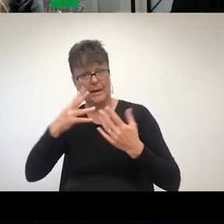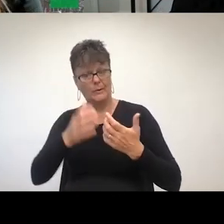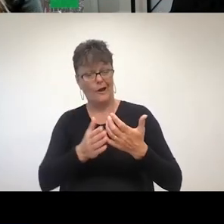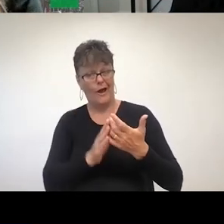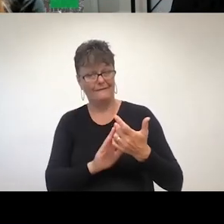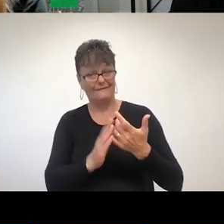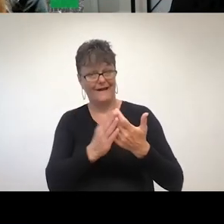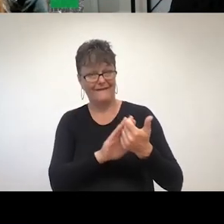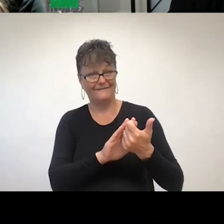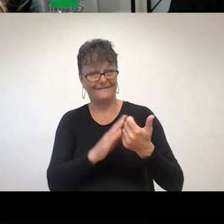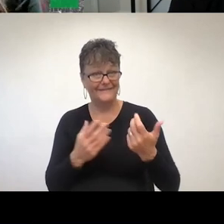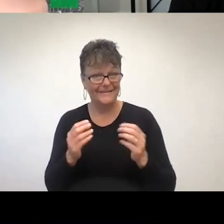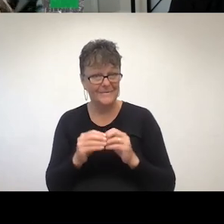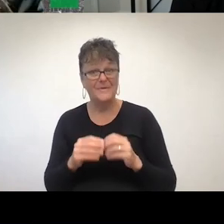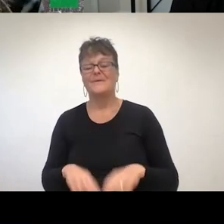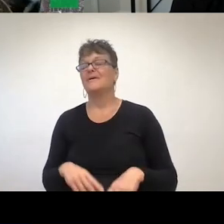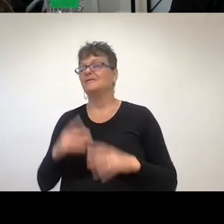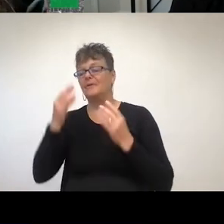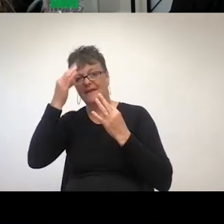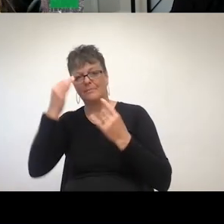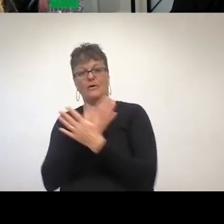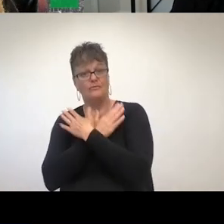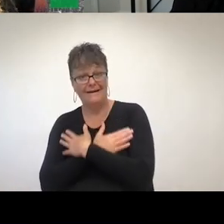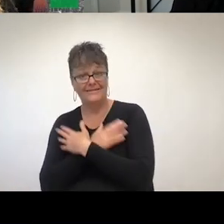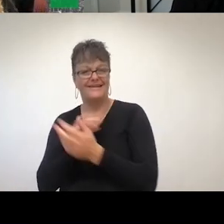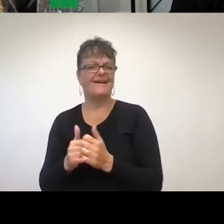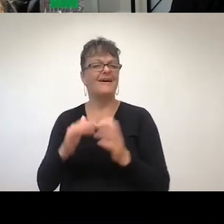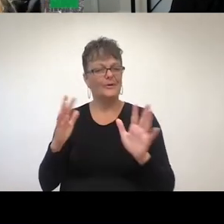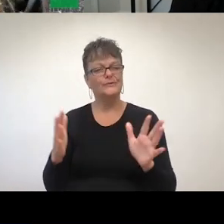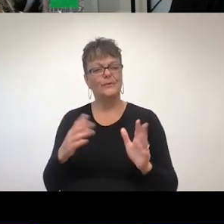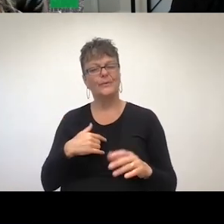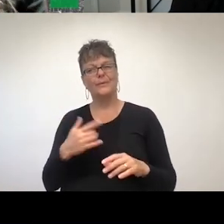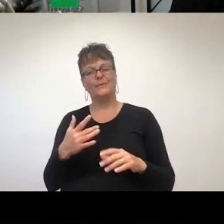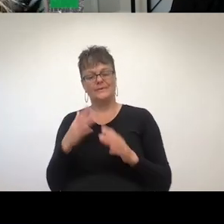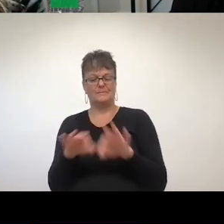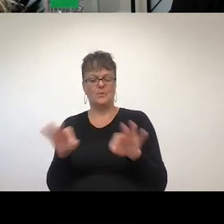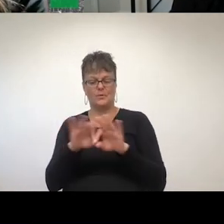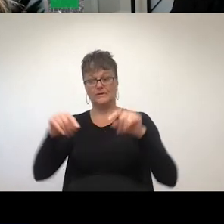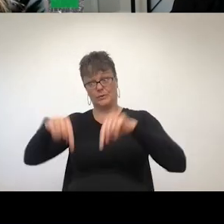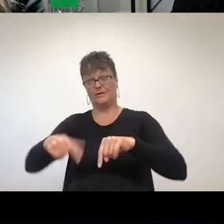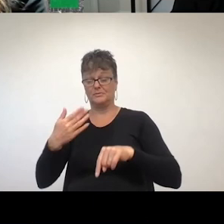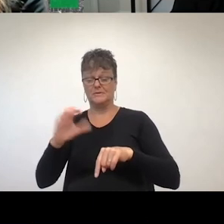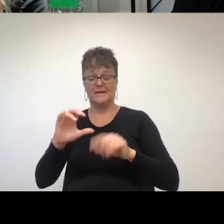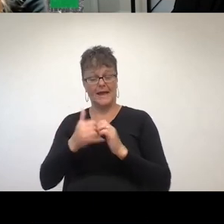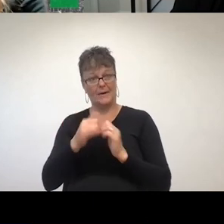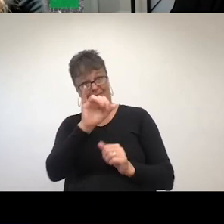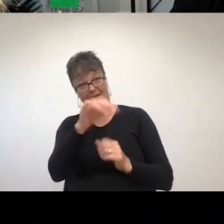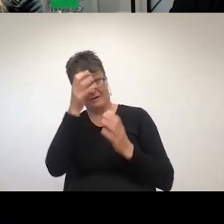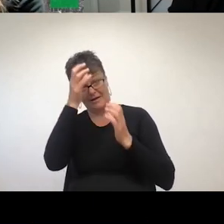own behaviors and the messages we're sending, and how that can trickle through our culture as a college. But